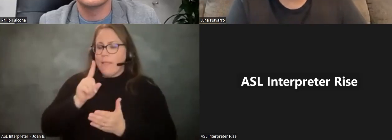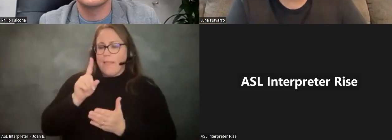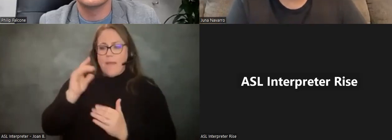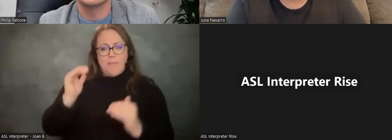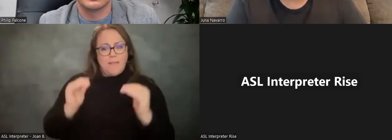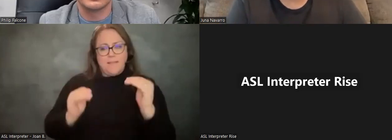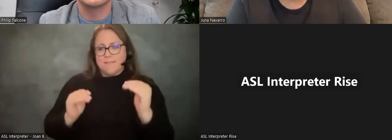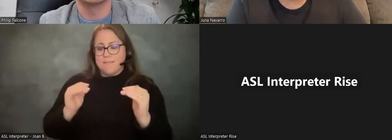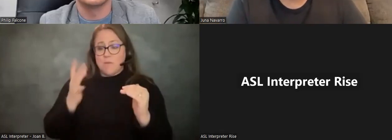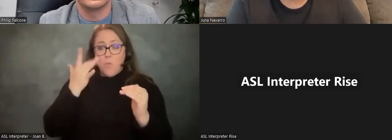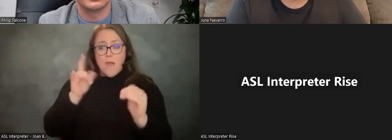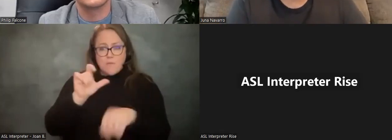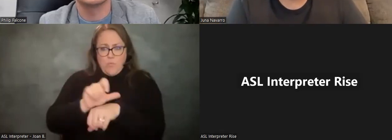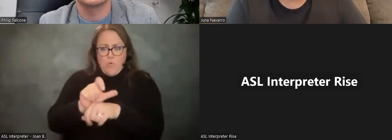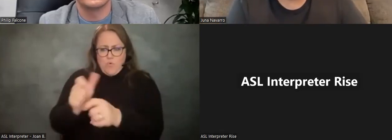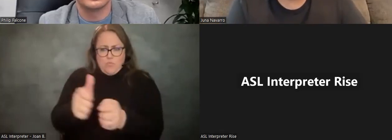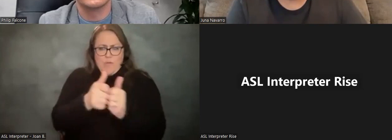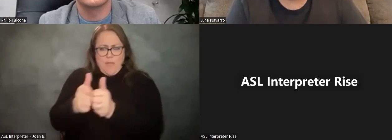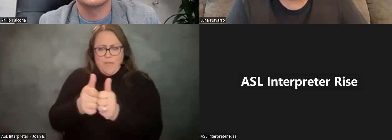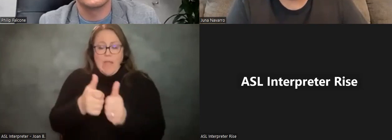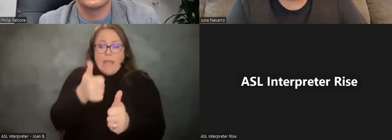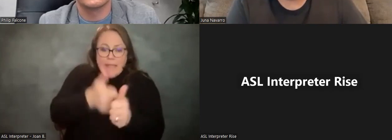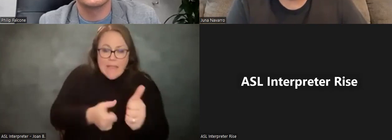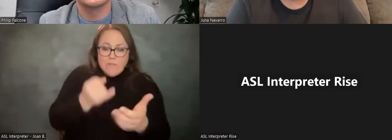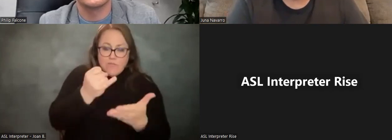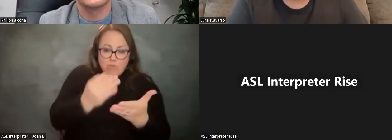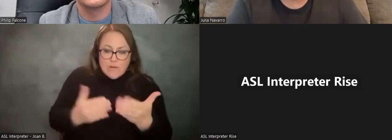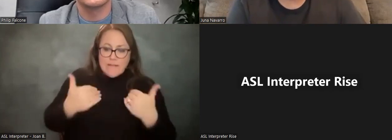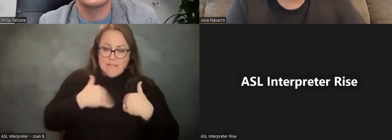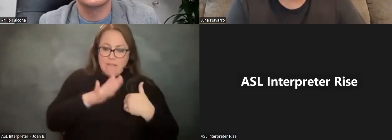it's a working relationship, and each artist is going to have their own